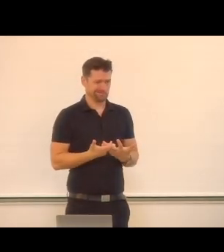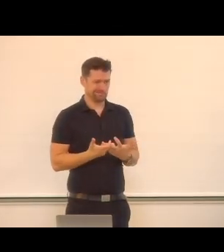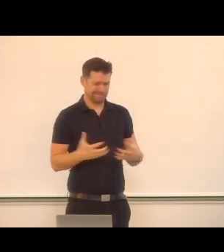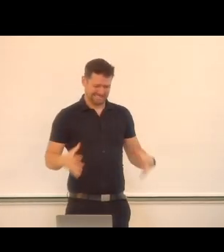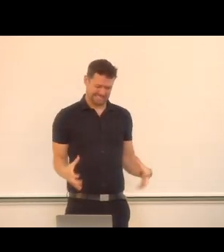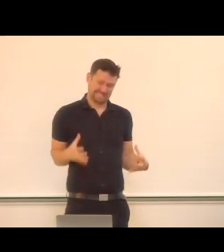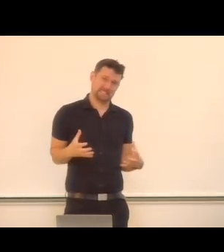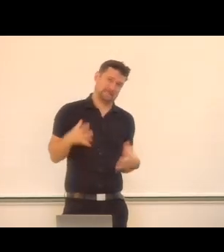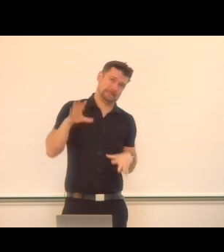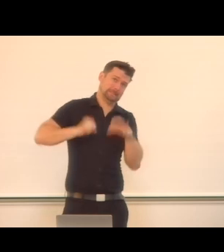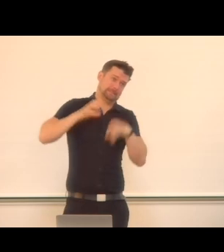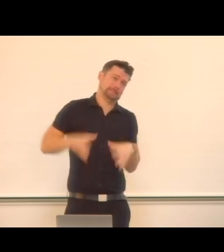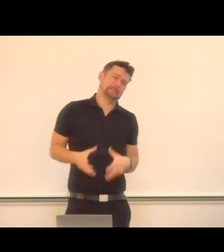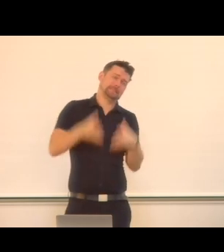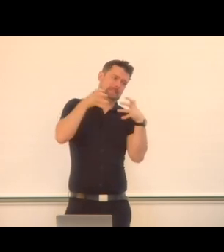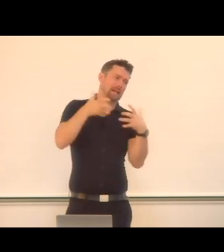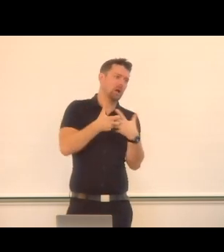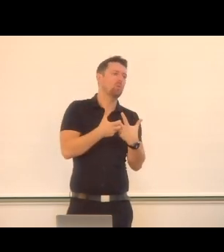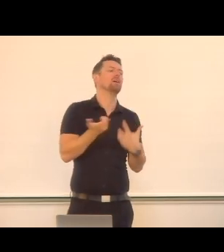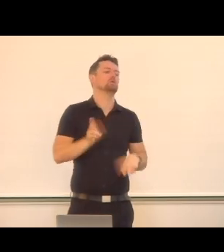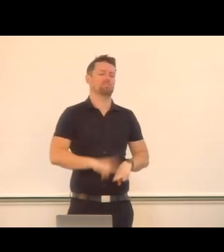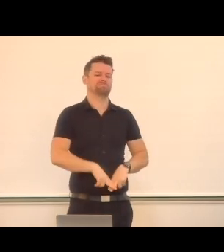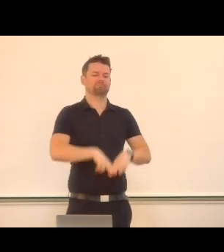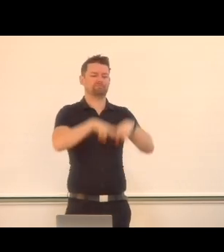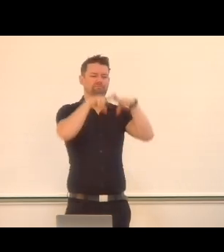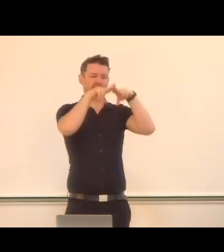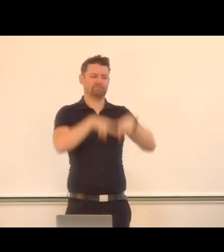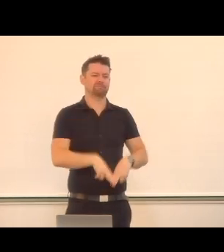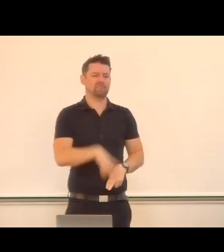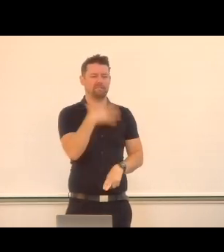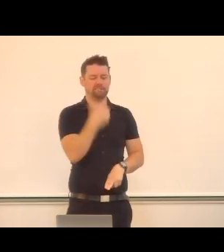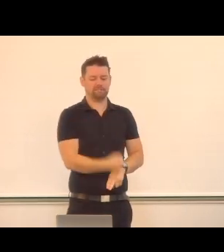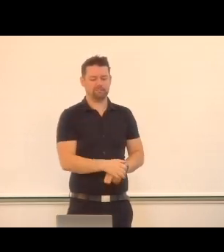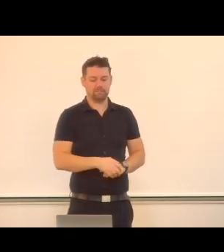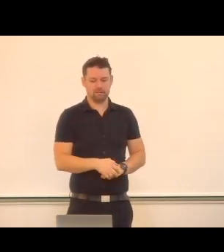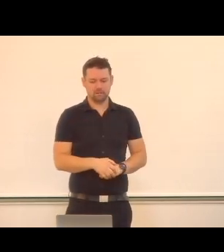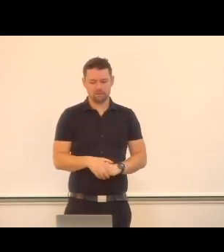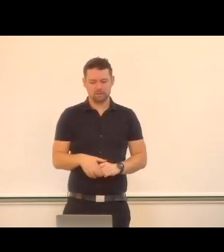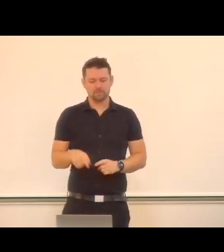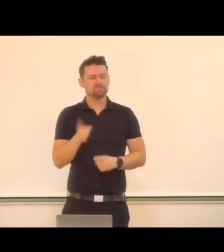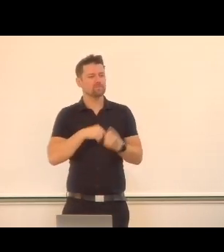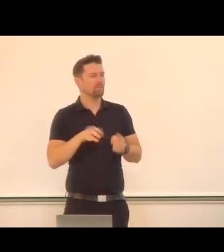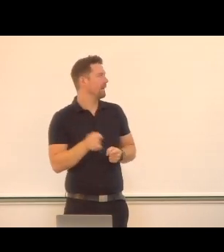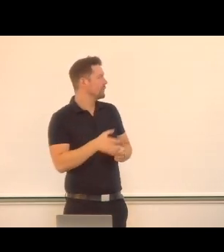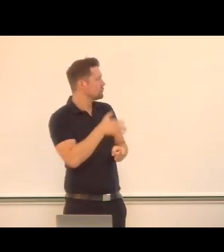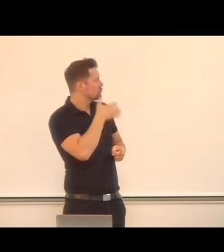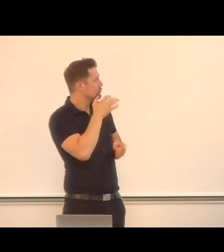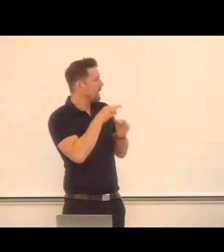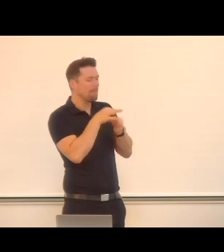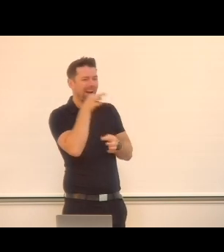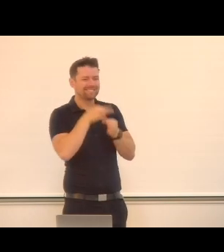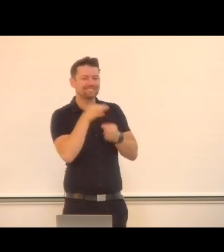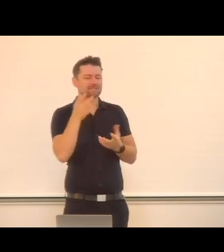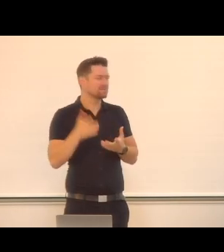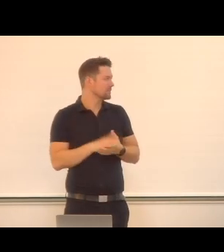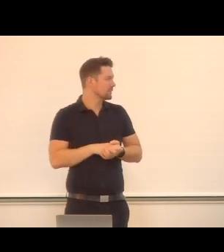containers up the ladder was dangerous. So there's an elevator there as well. And we're all holding drink bags. So one of the cool things about HERA is